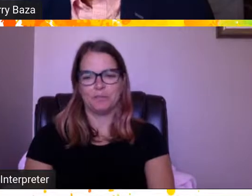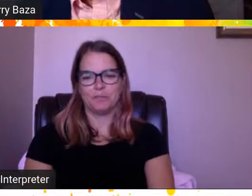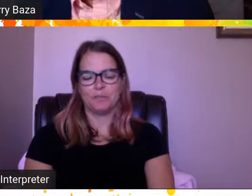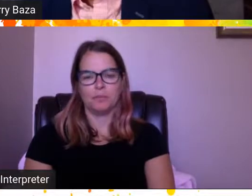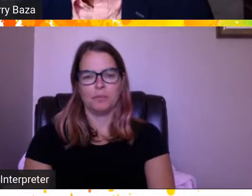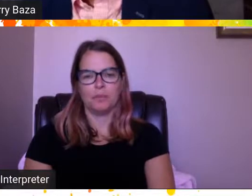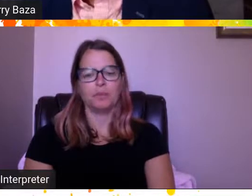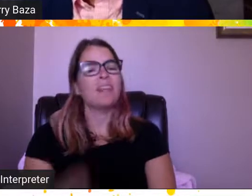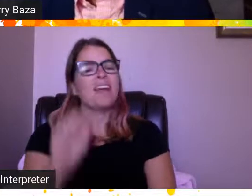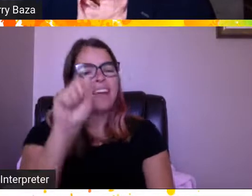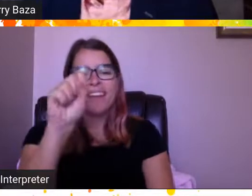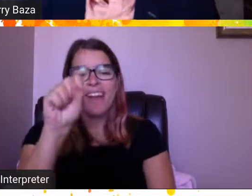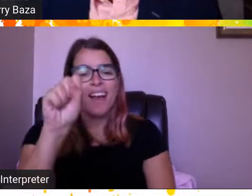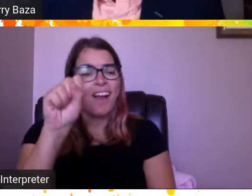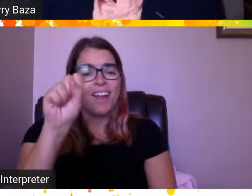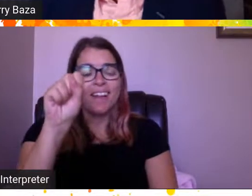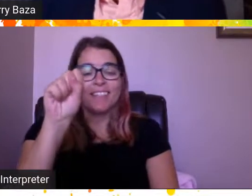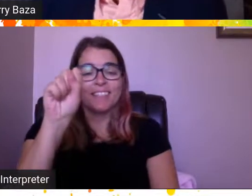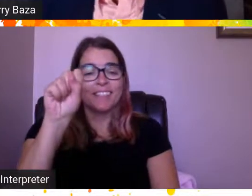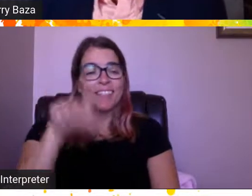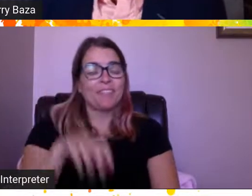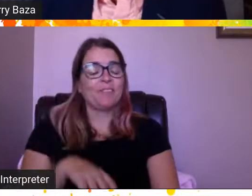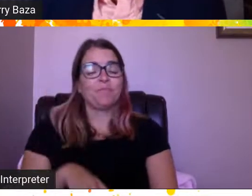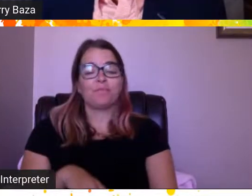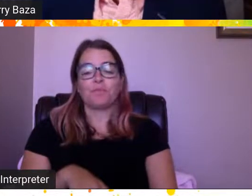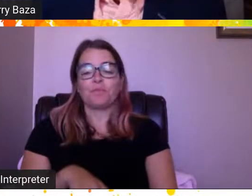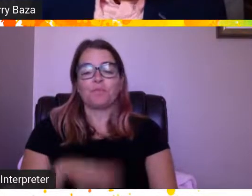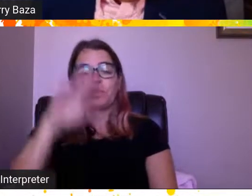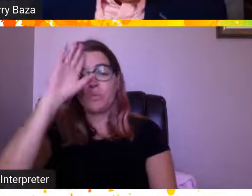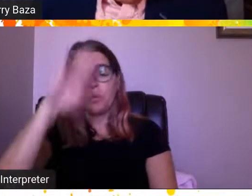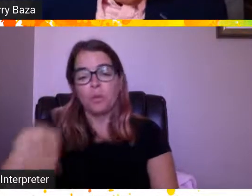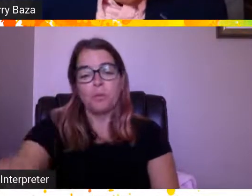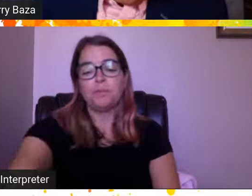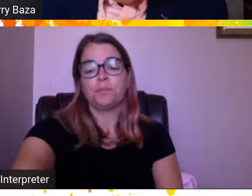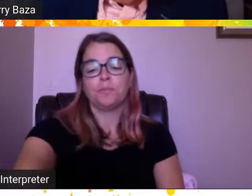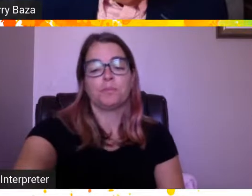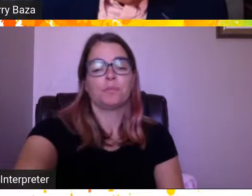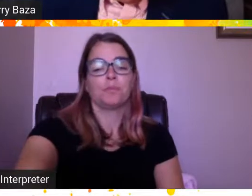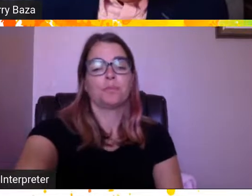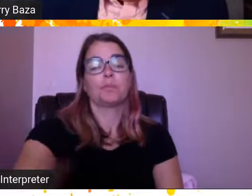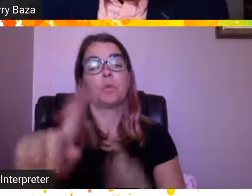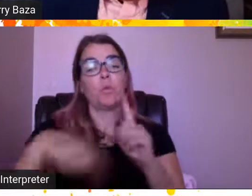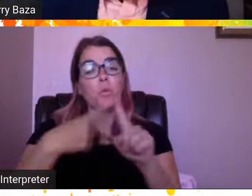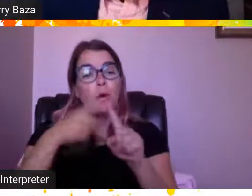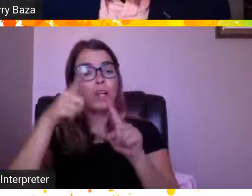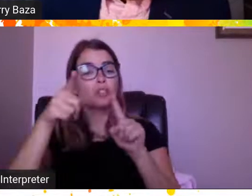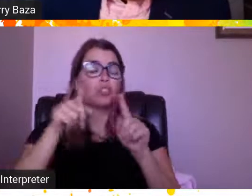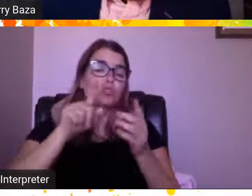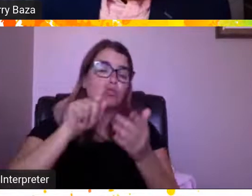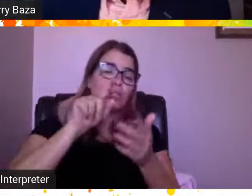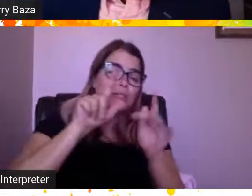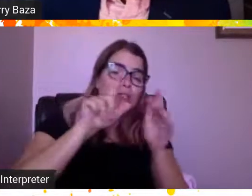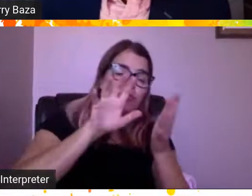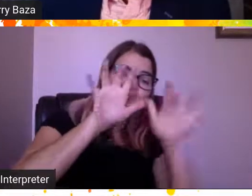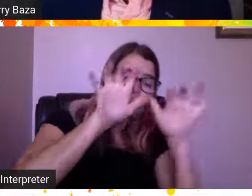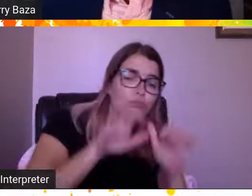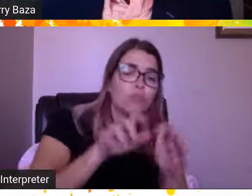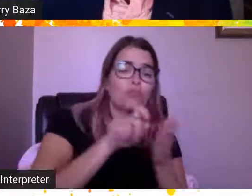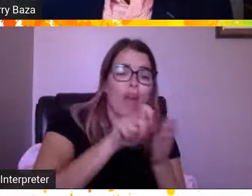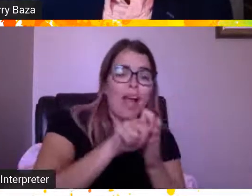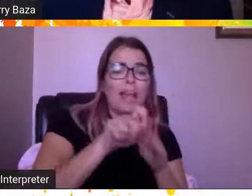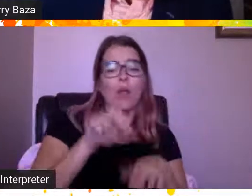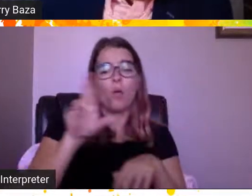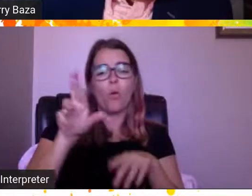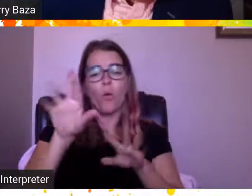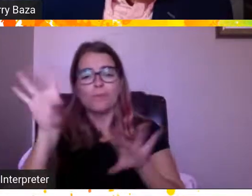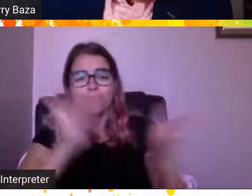I have to say, when you're writing or curating in the capacity or representing the museum,